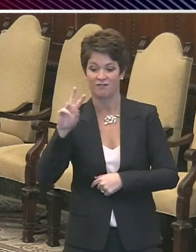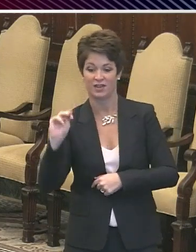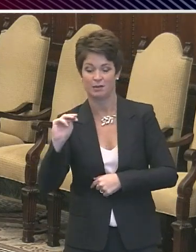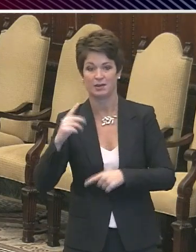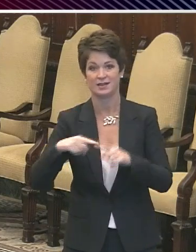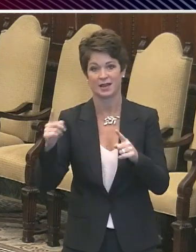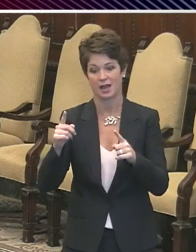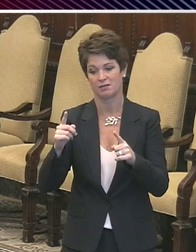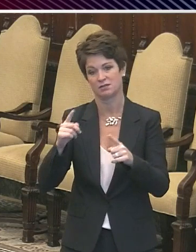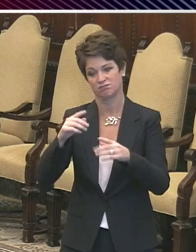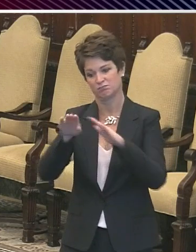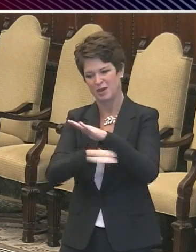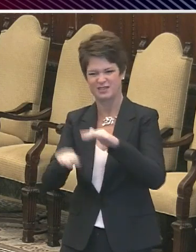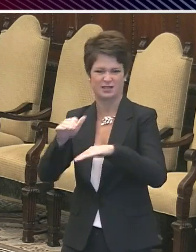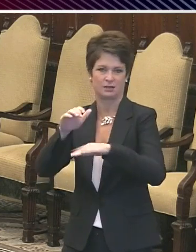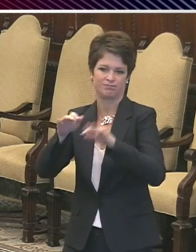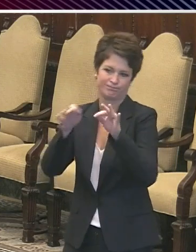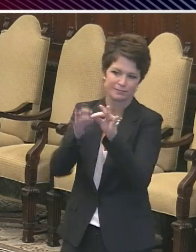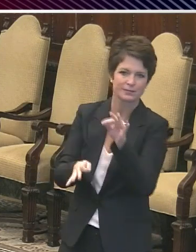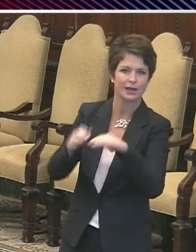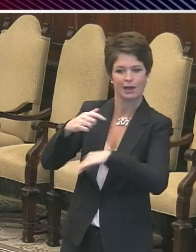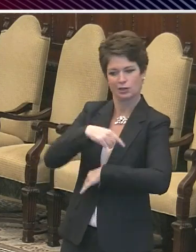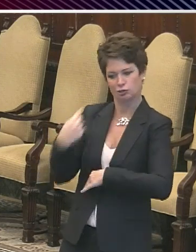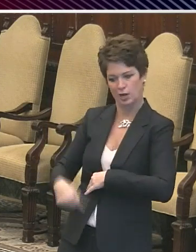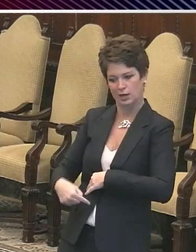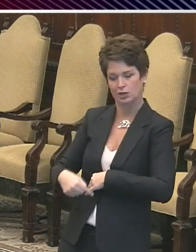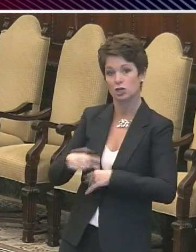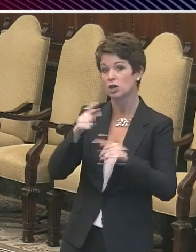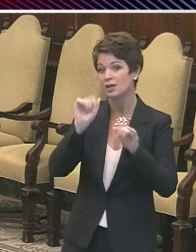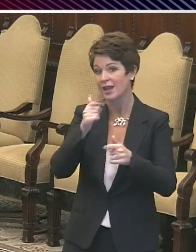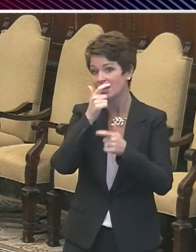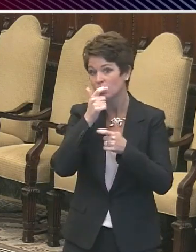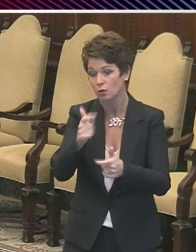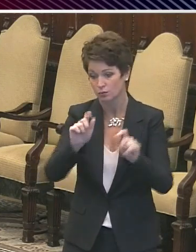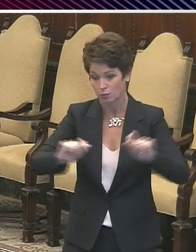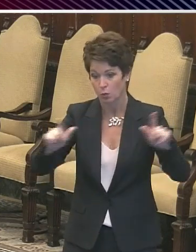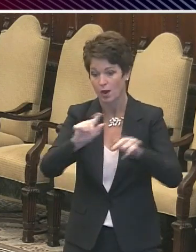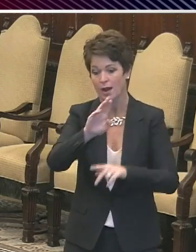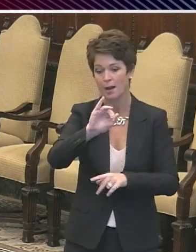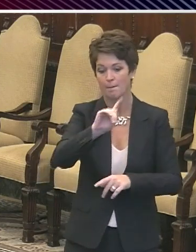Chinese. To learn more, visit bit.ly,